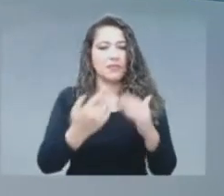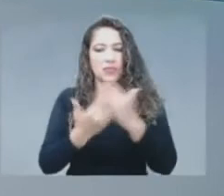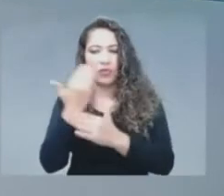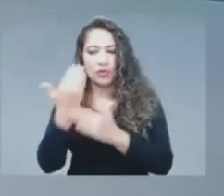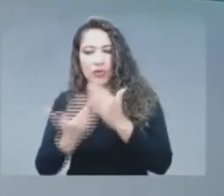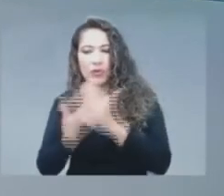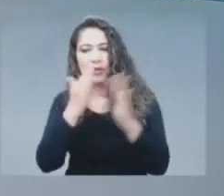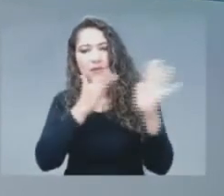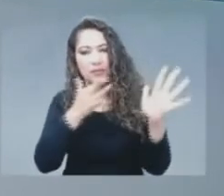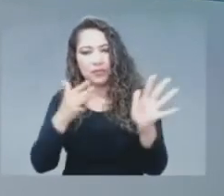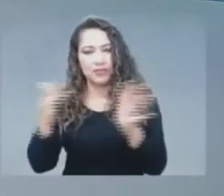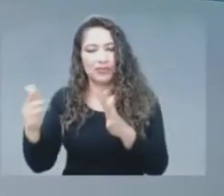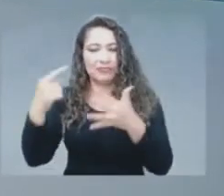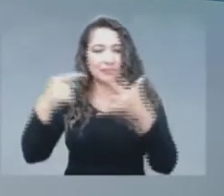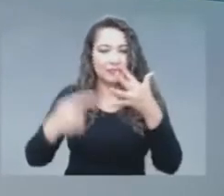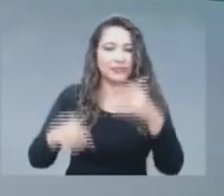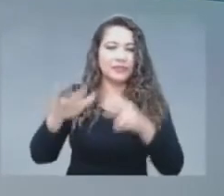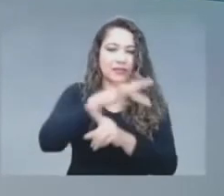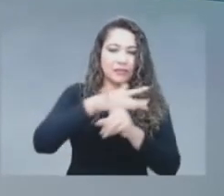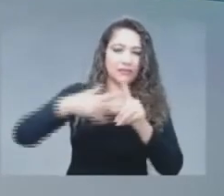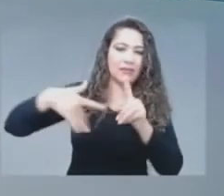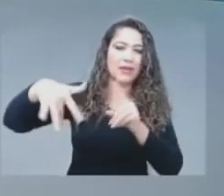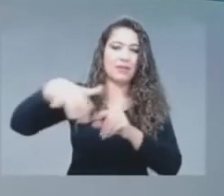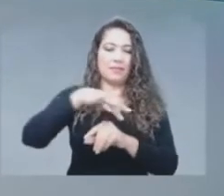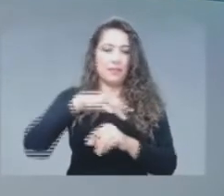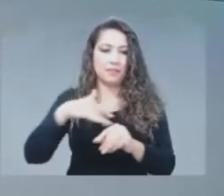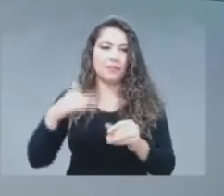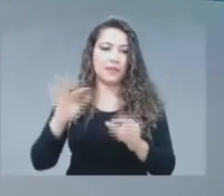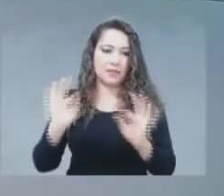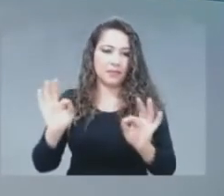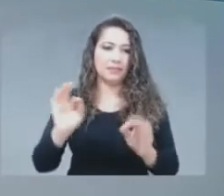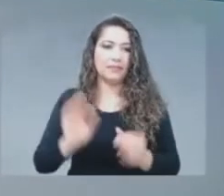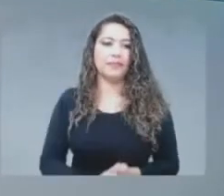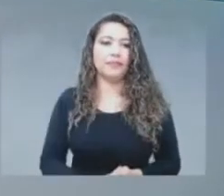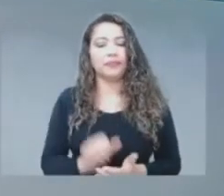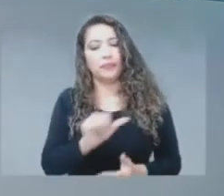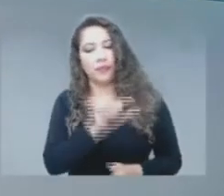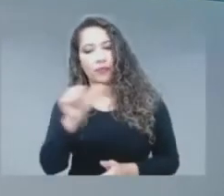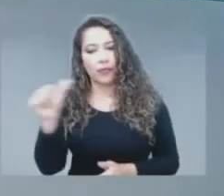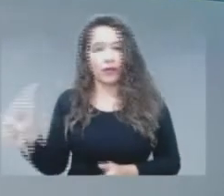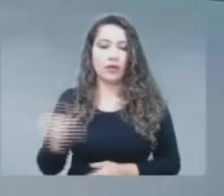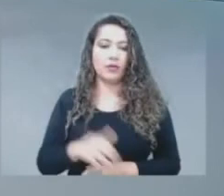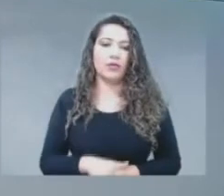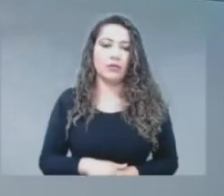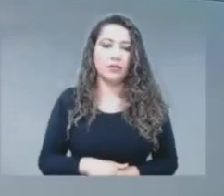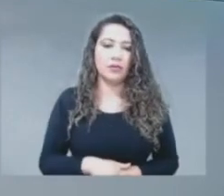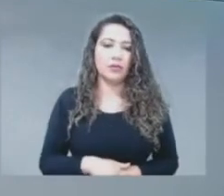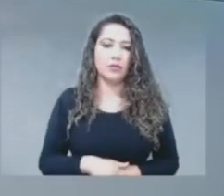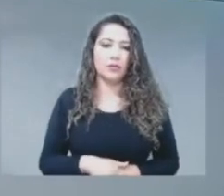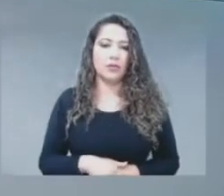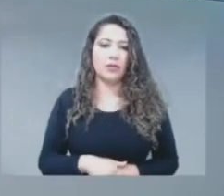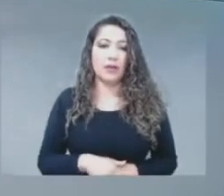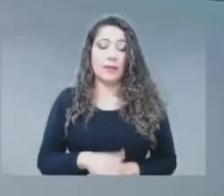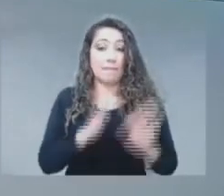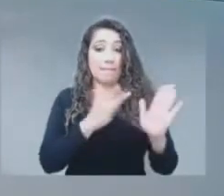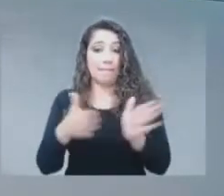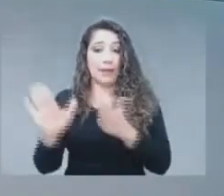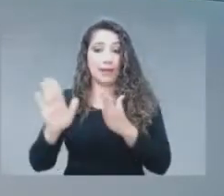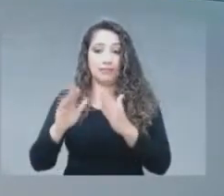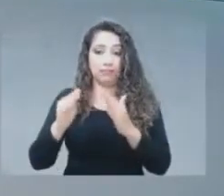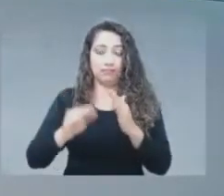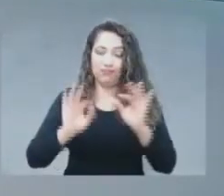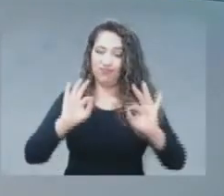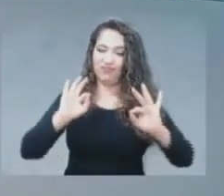modern systems that are more kind with the environment. On the other hand, in this master plan